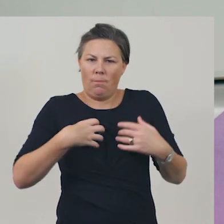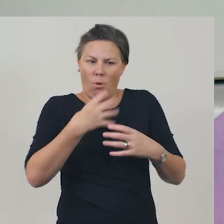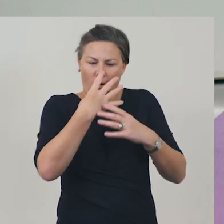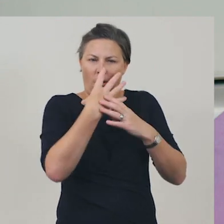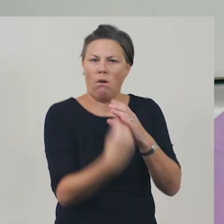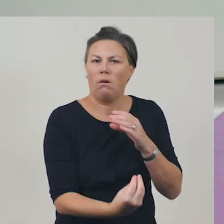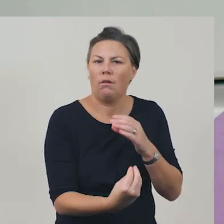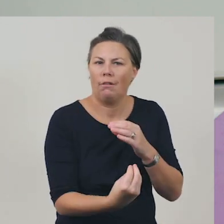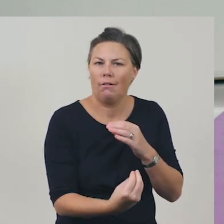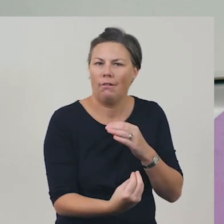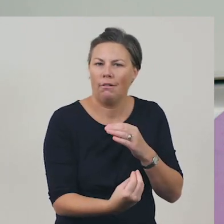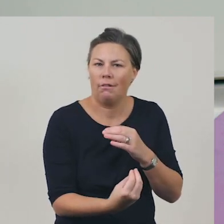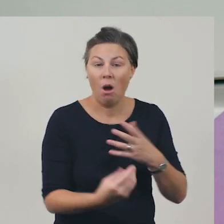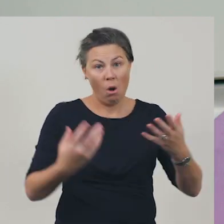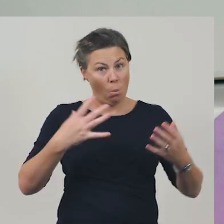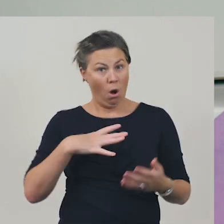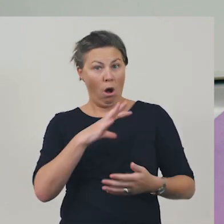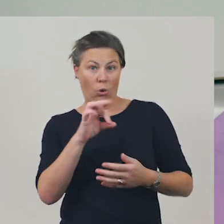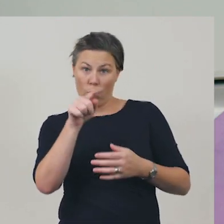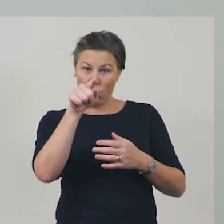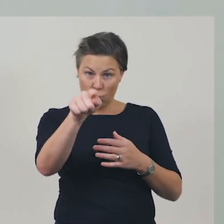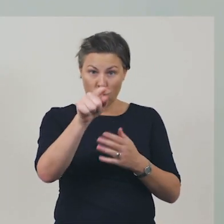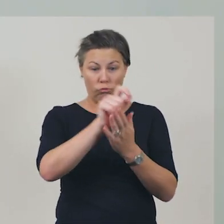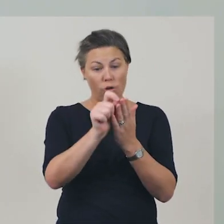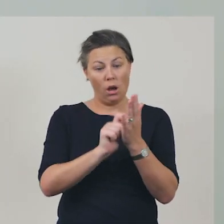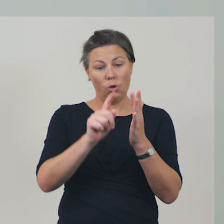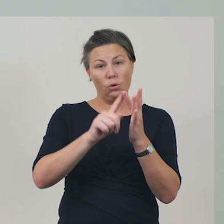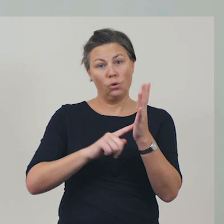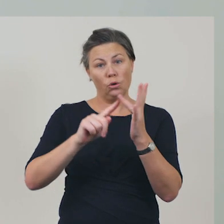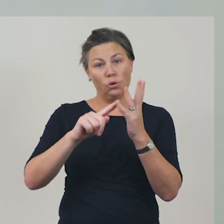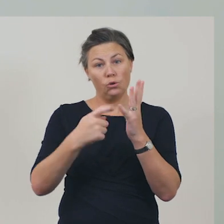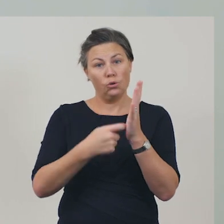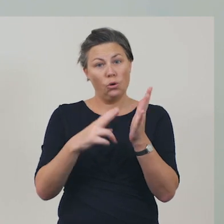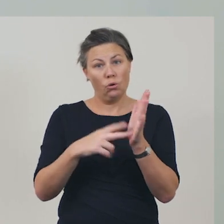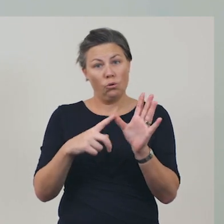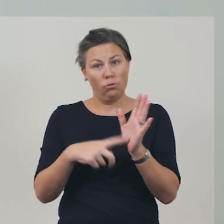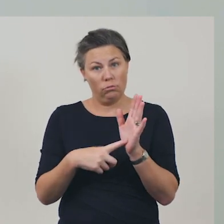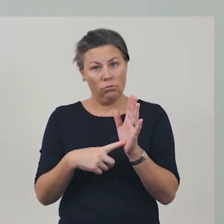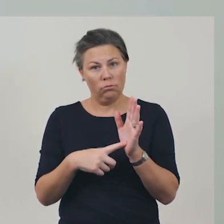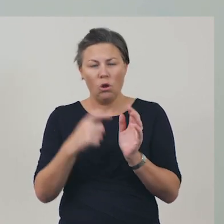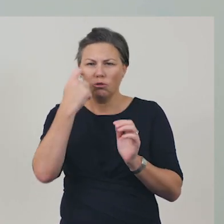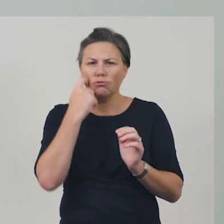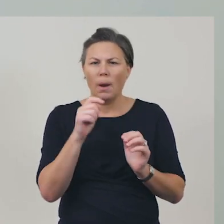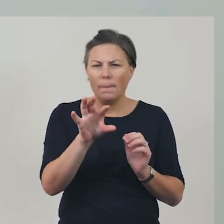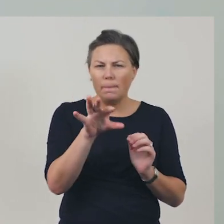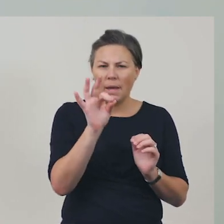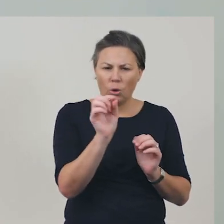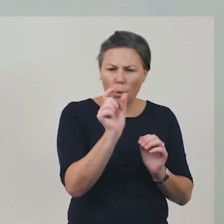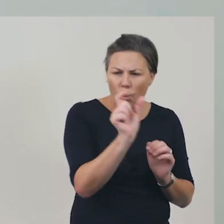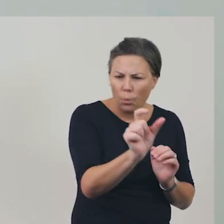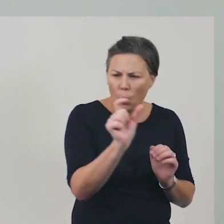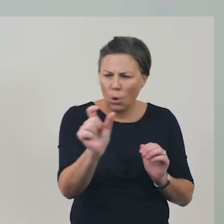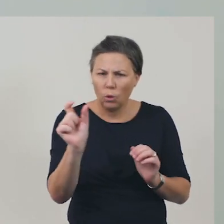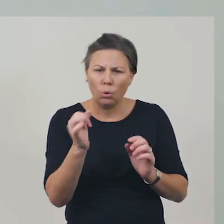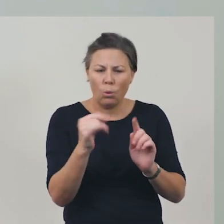Today, why don't you write a journal entry? In your journal entry, think about some words or phrases that you